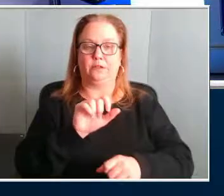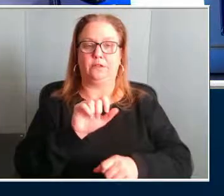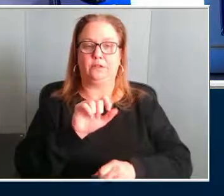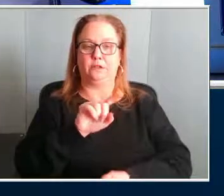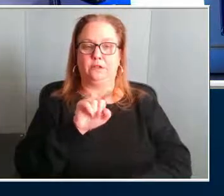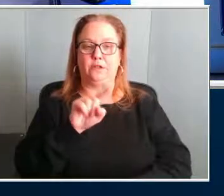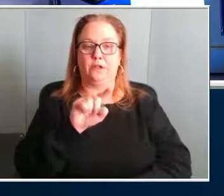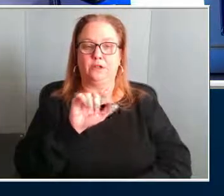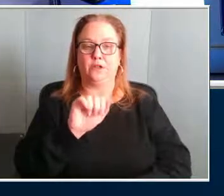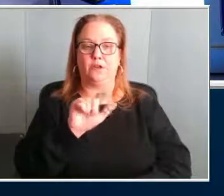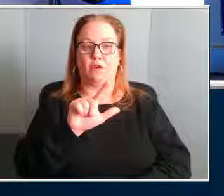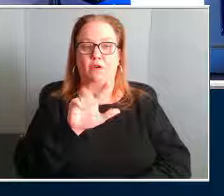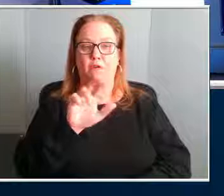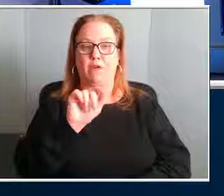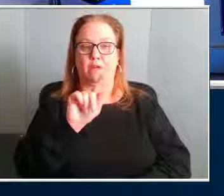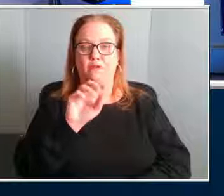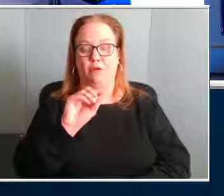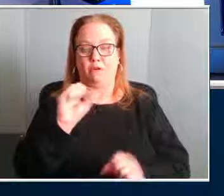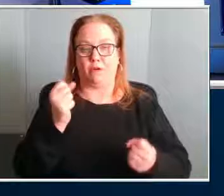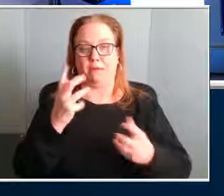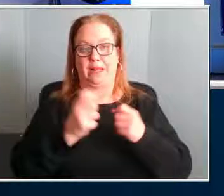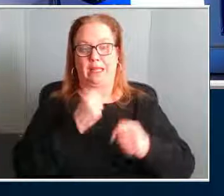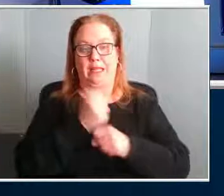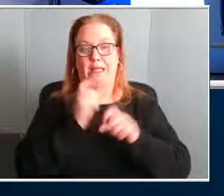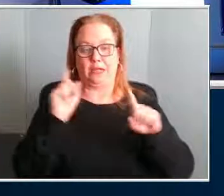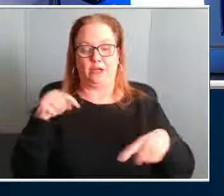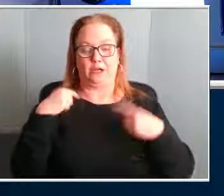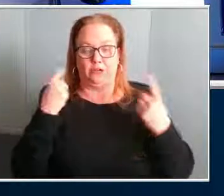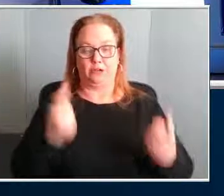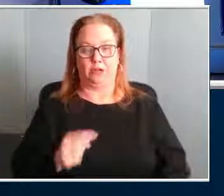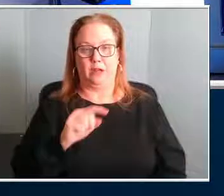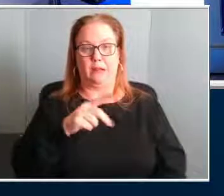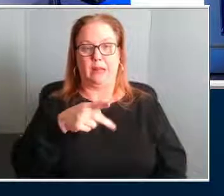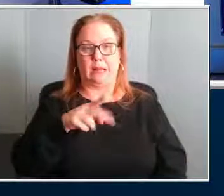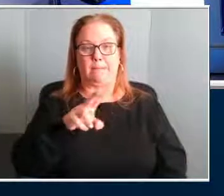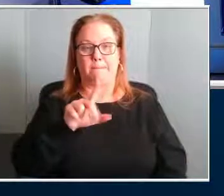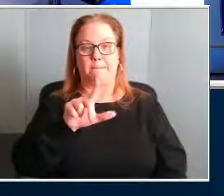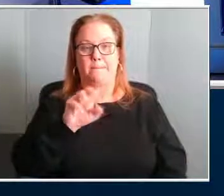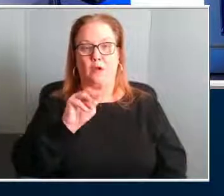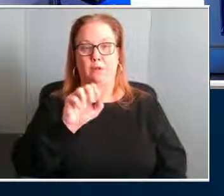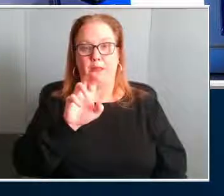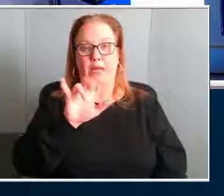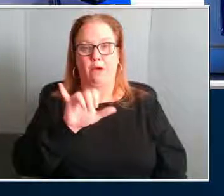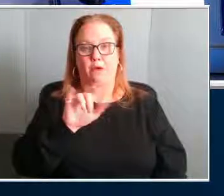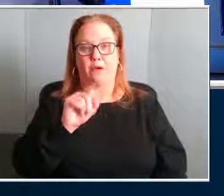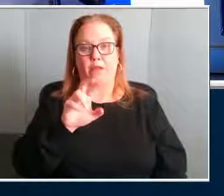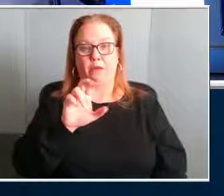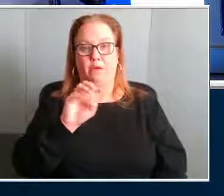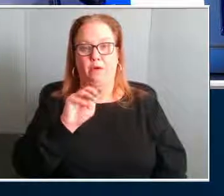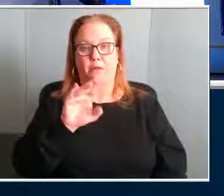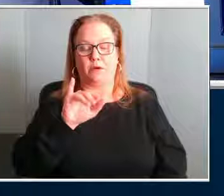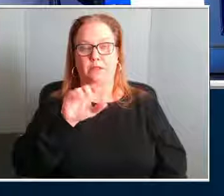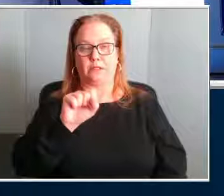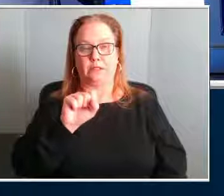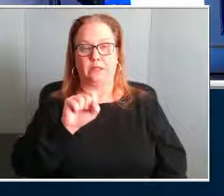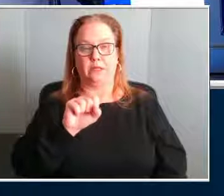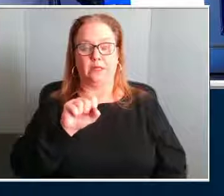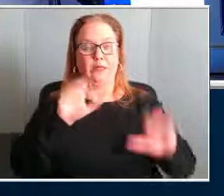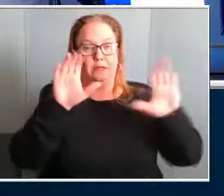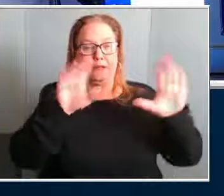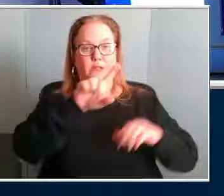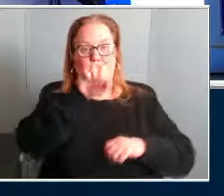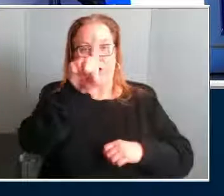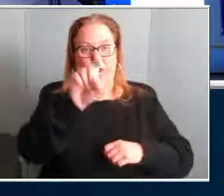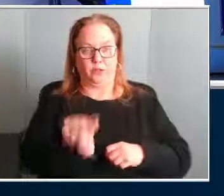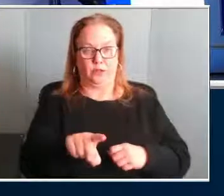prevent new thrombosis, but old pulmonary thrombosis is still there. Oh, that's a great question. I don't think we